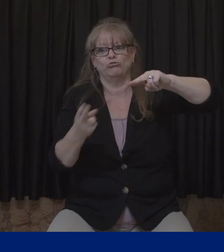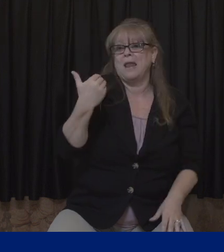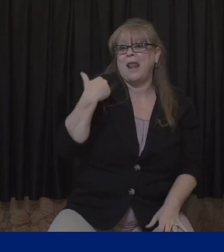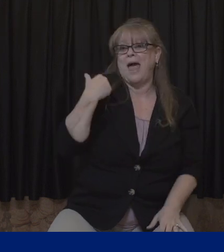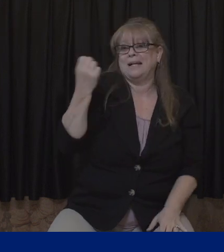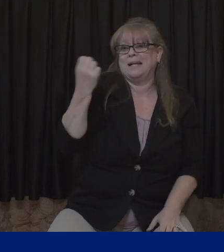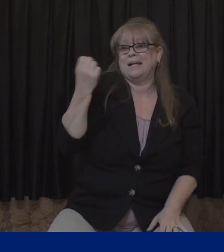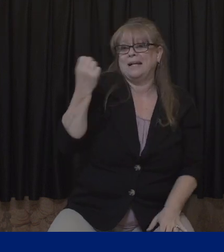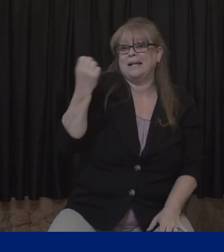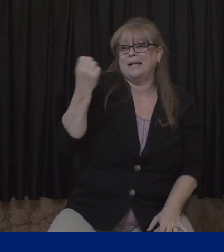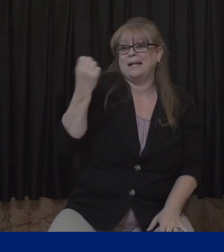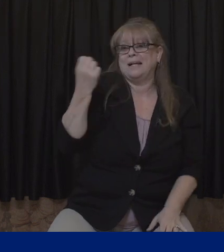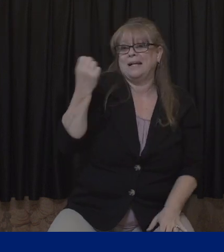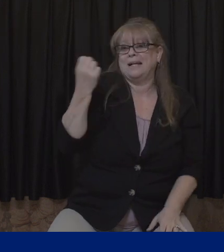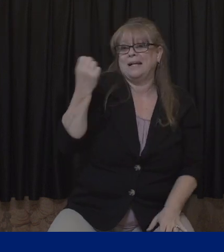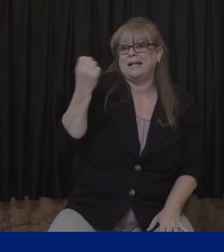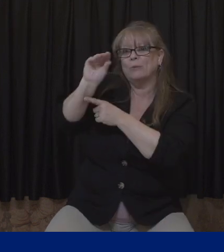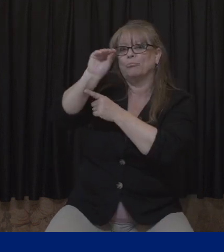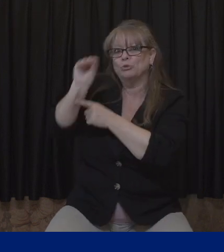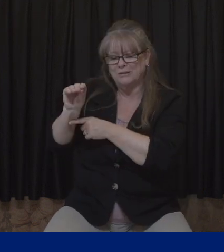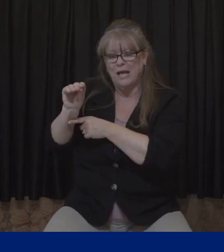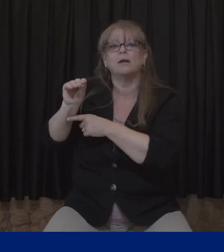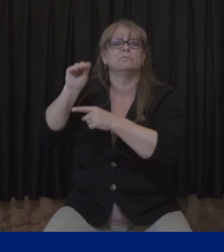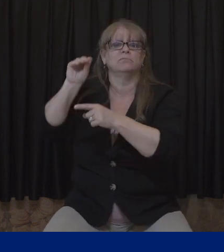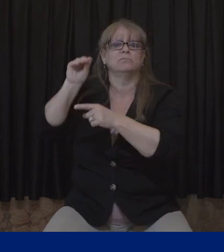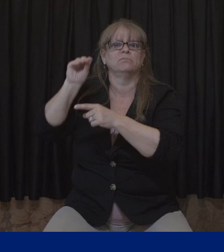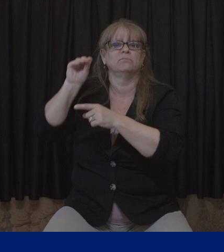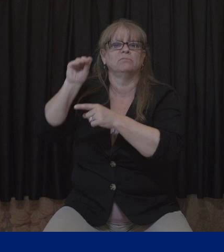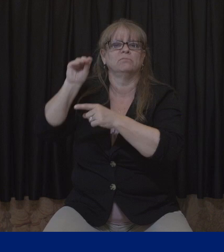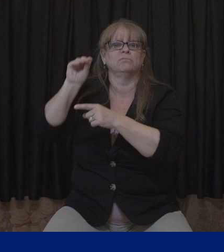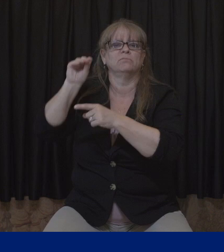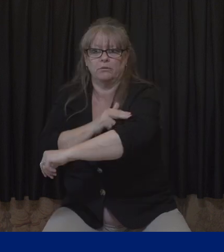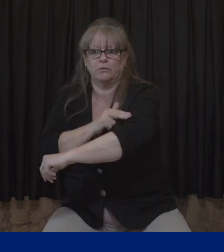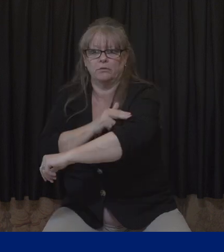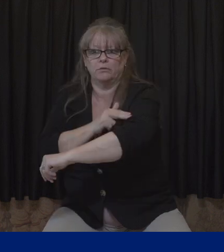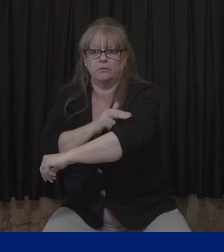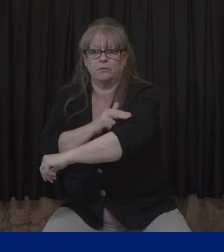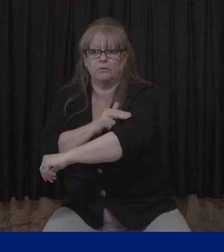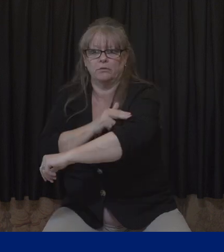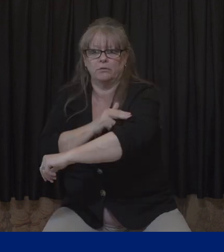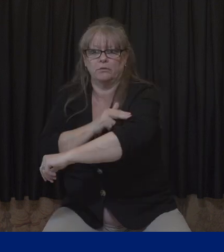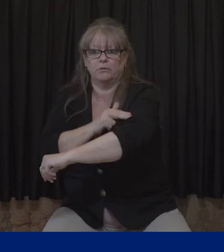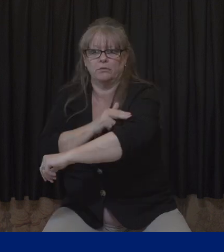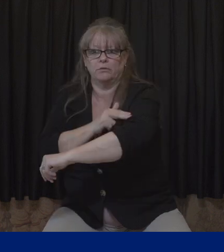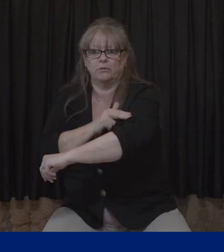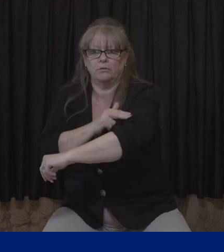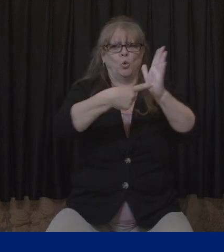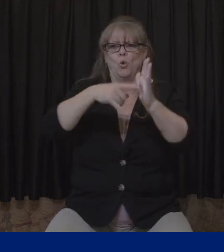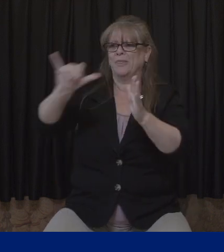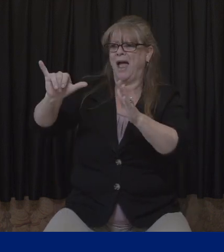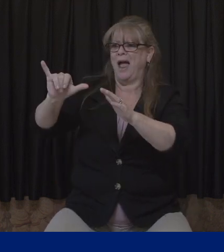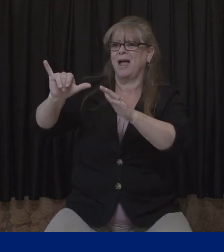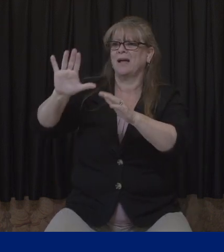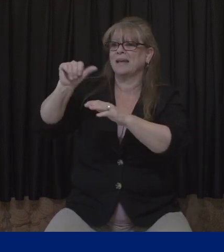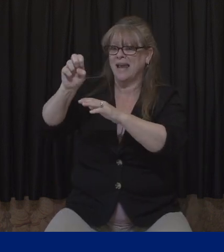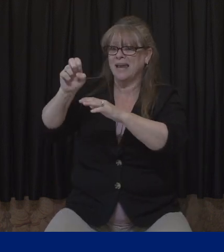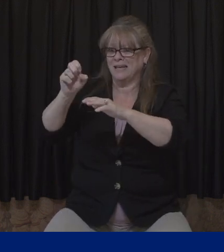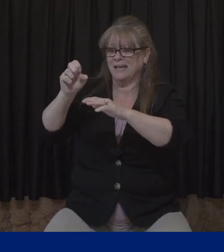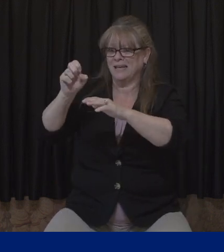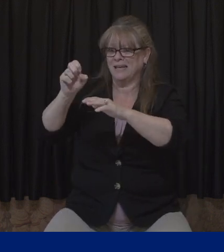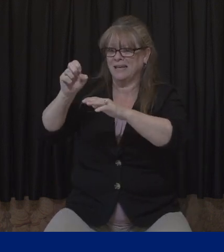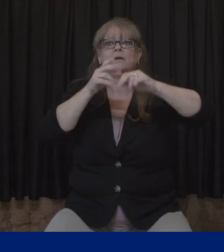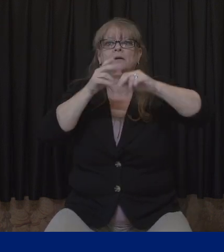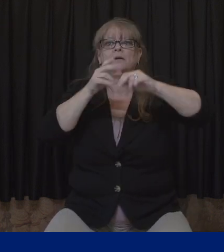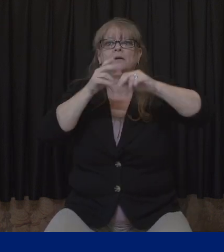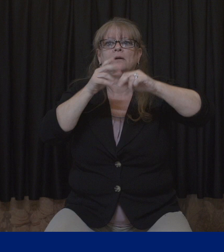those hospitalization rates and the new cases are declining, and given where we are in terms of building the additional